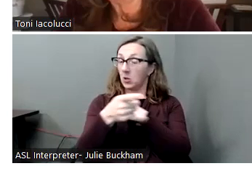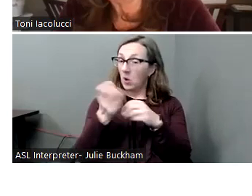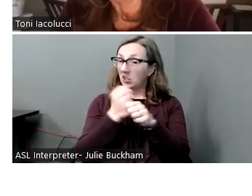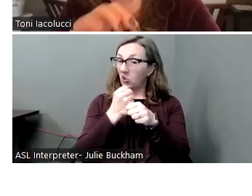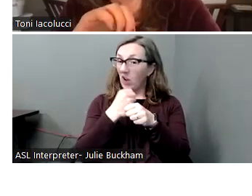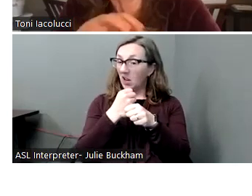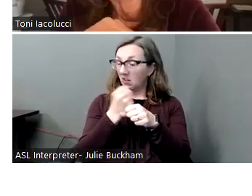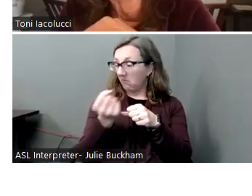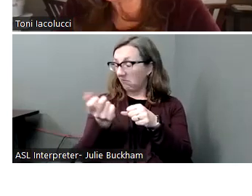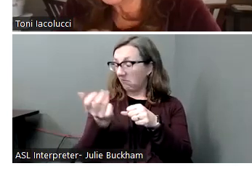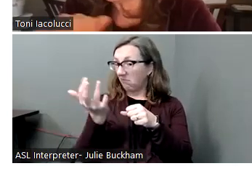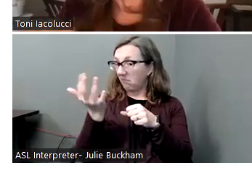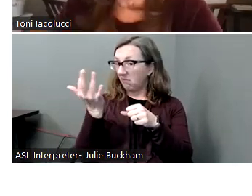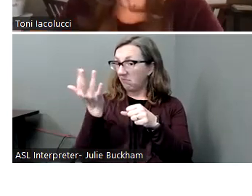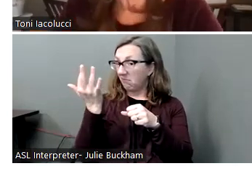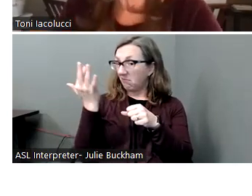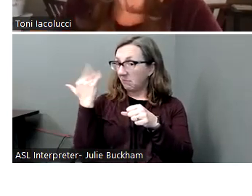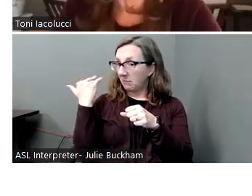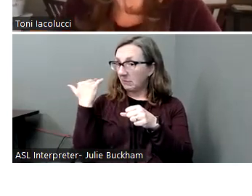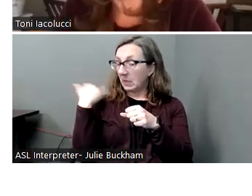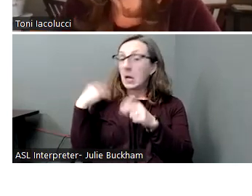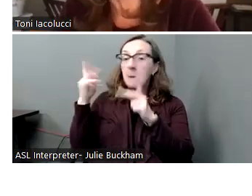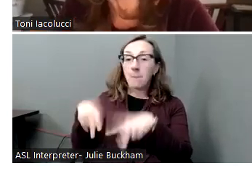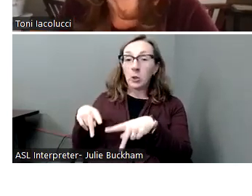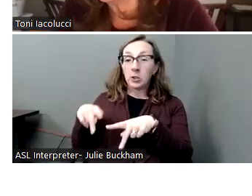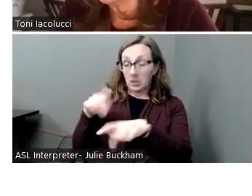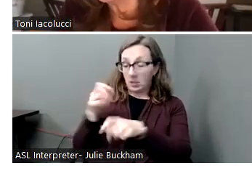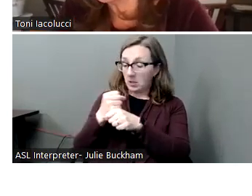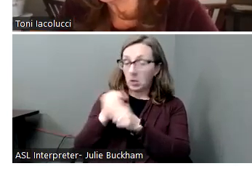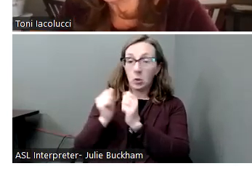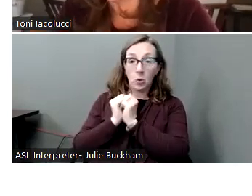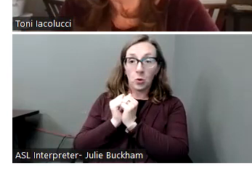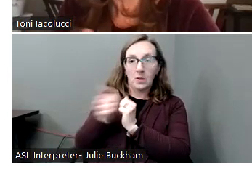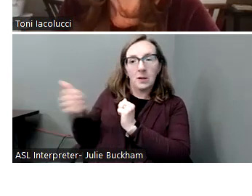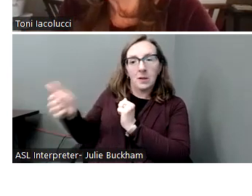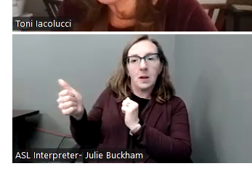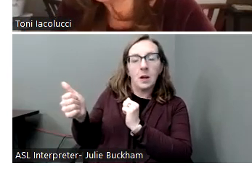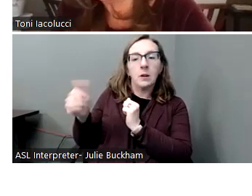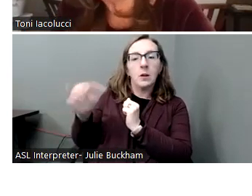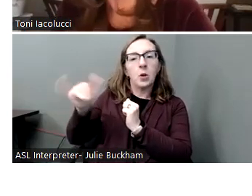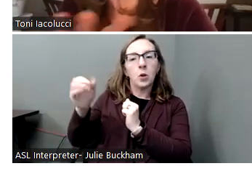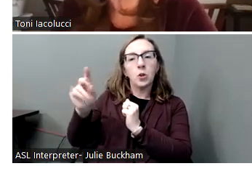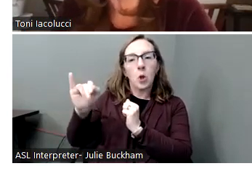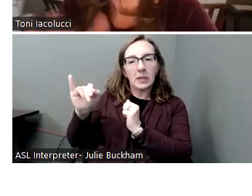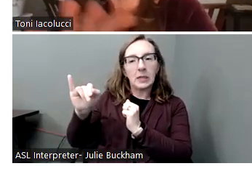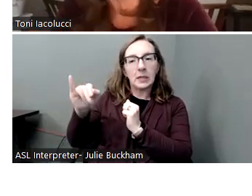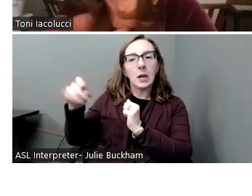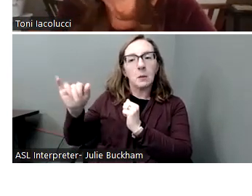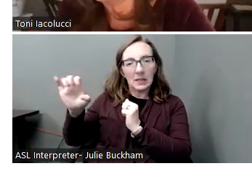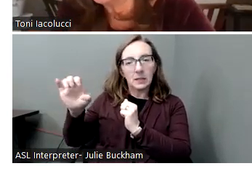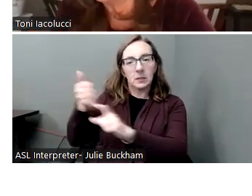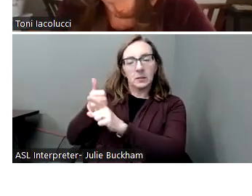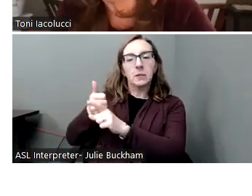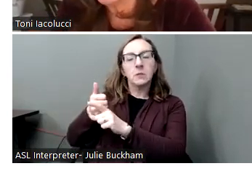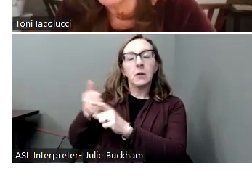while ago, the person that I created it with, Jody Prysock, was a sign language interpreter. So this was very much focused on hard